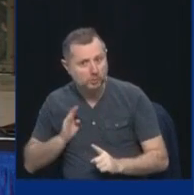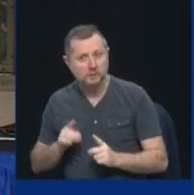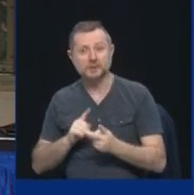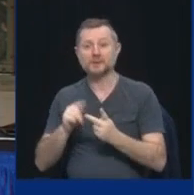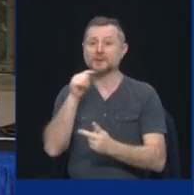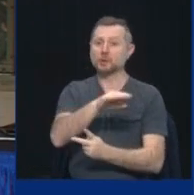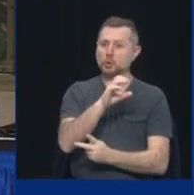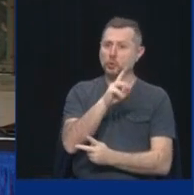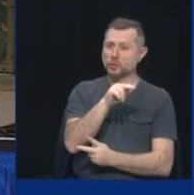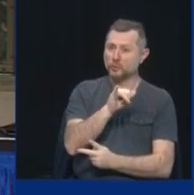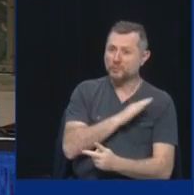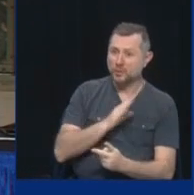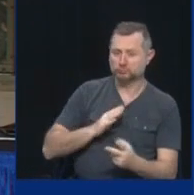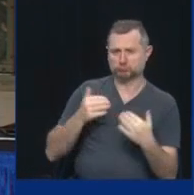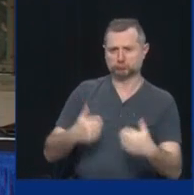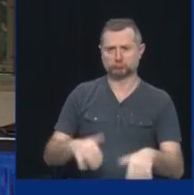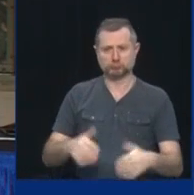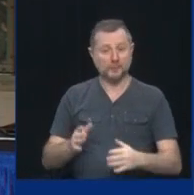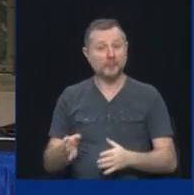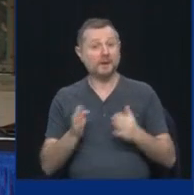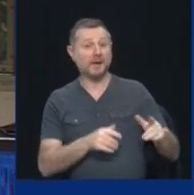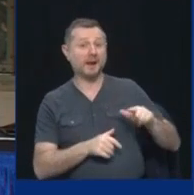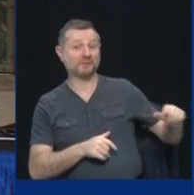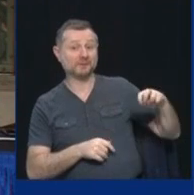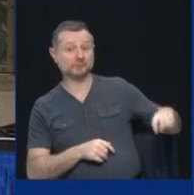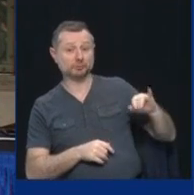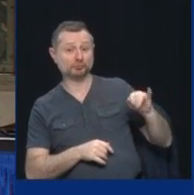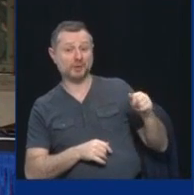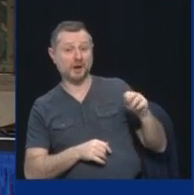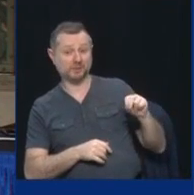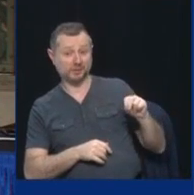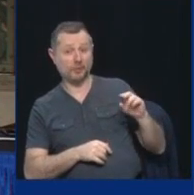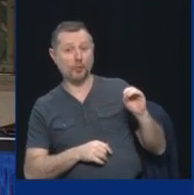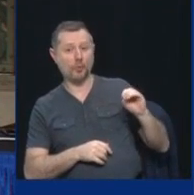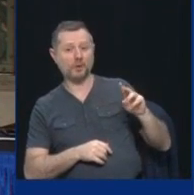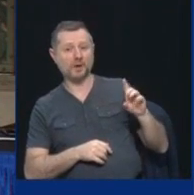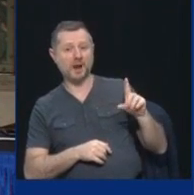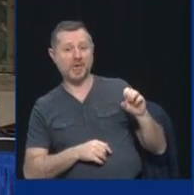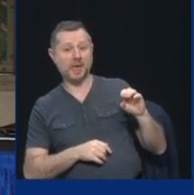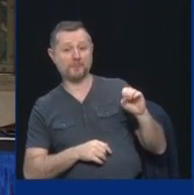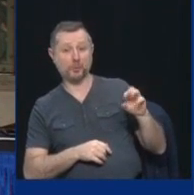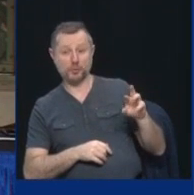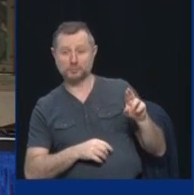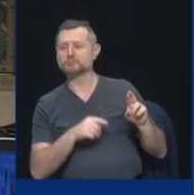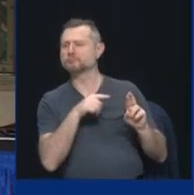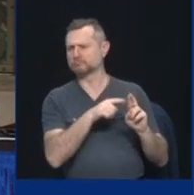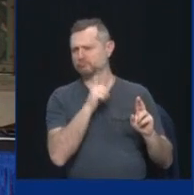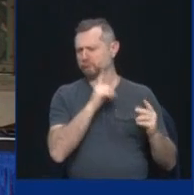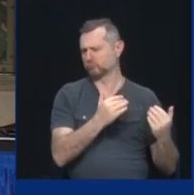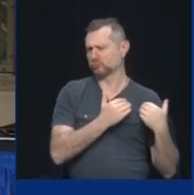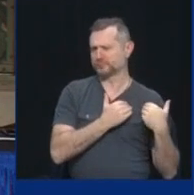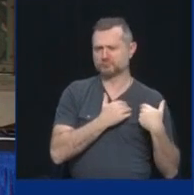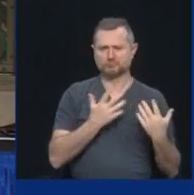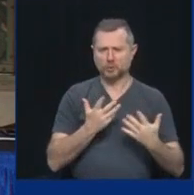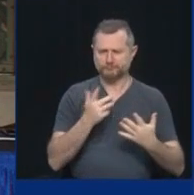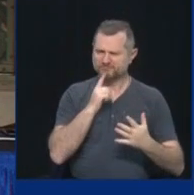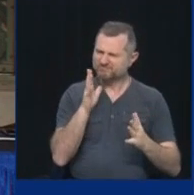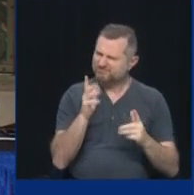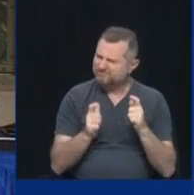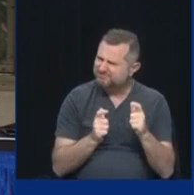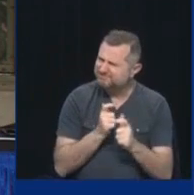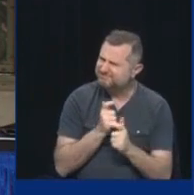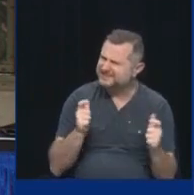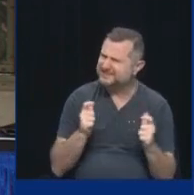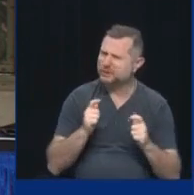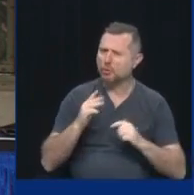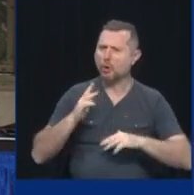day, Jan Oliber, who has been handling all the major construction projects for the